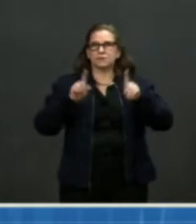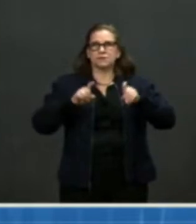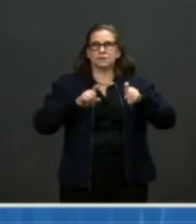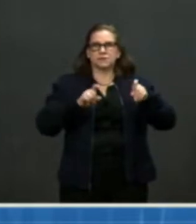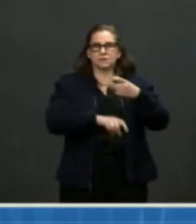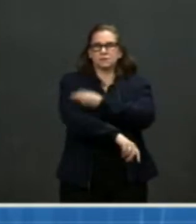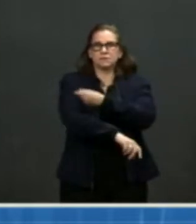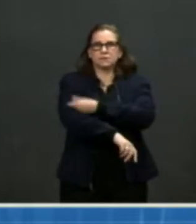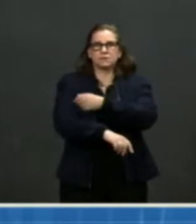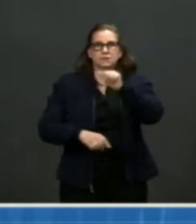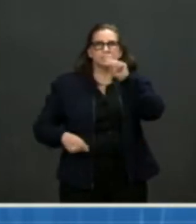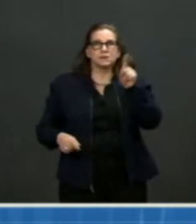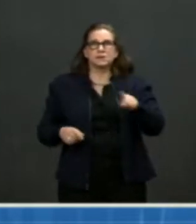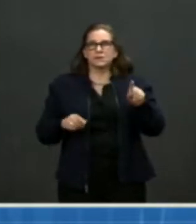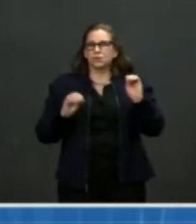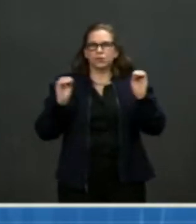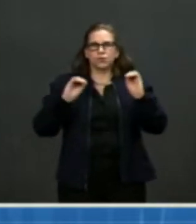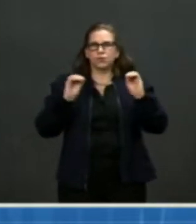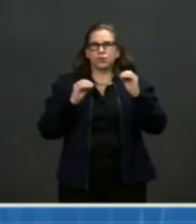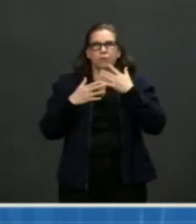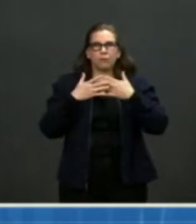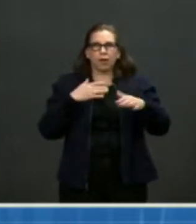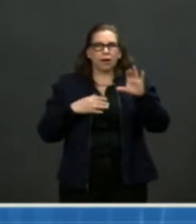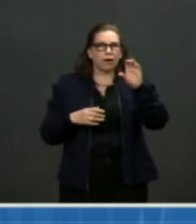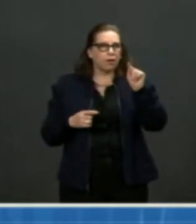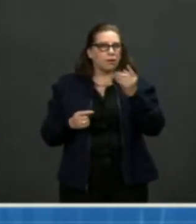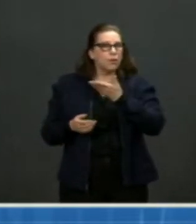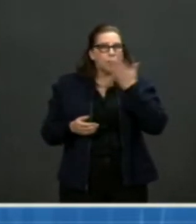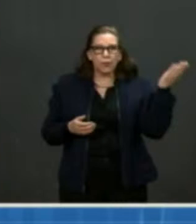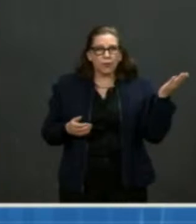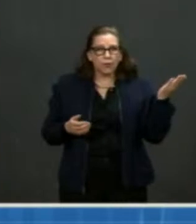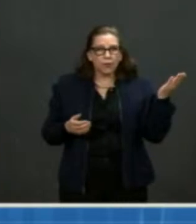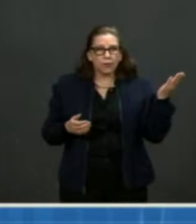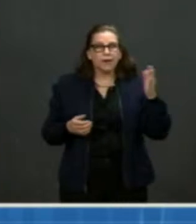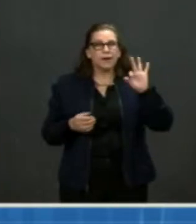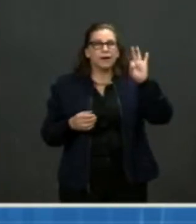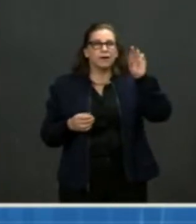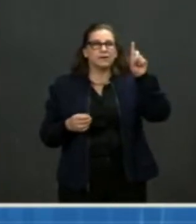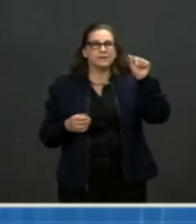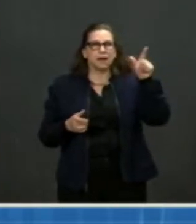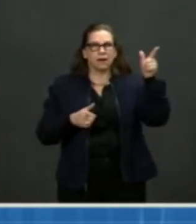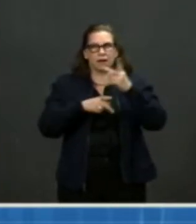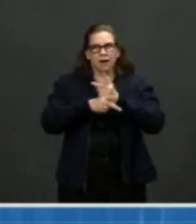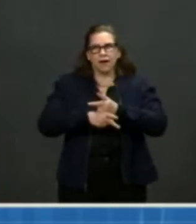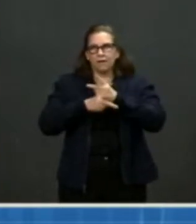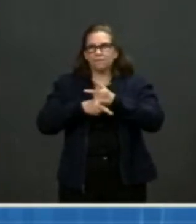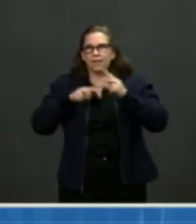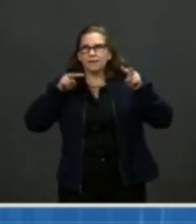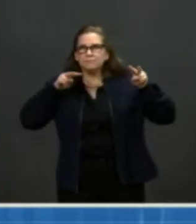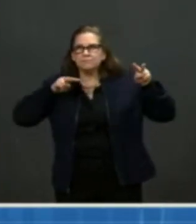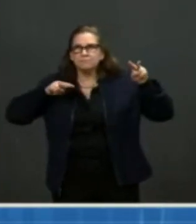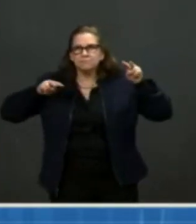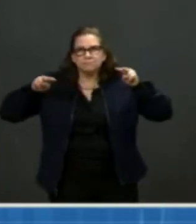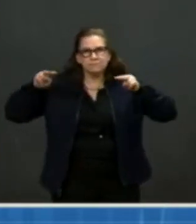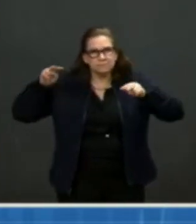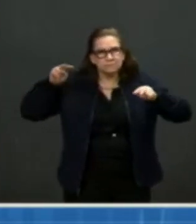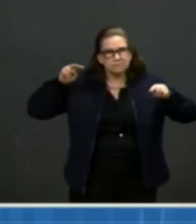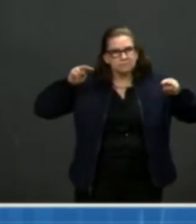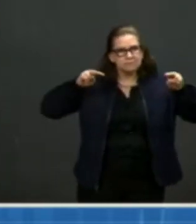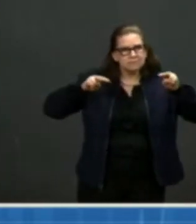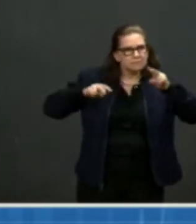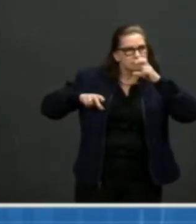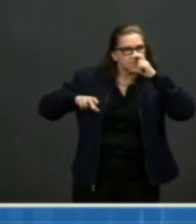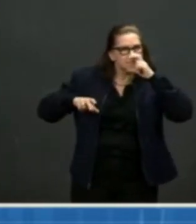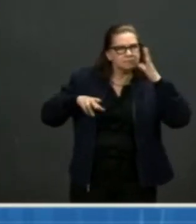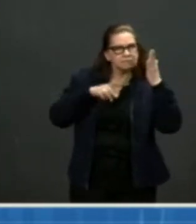very, very carefully go over all of these data. There will be an application for an EUA, and I can tell you, you